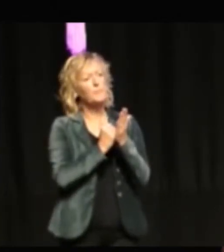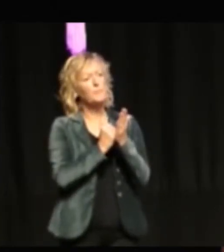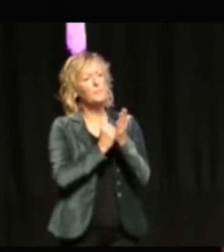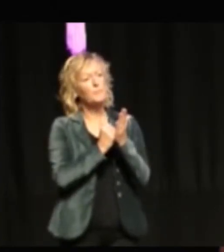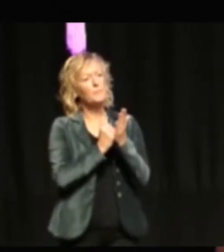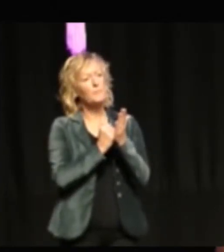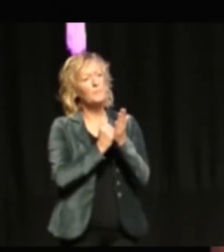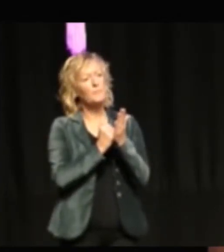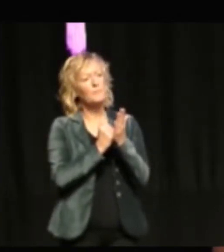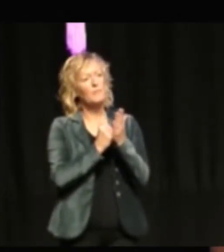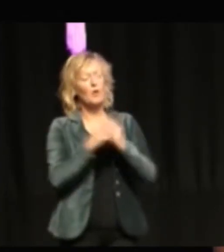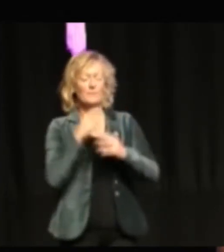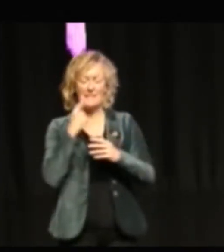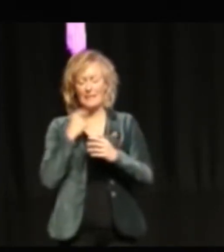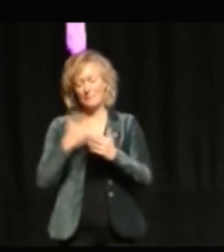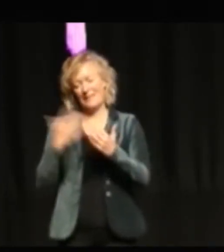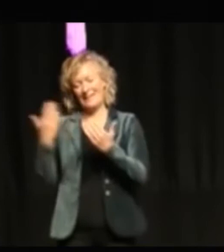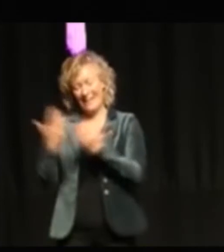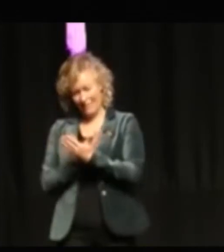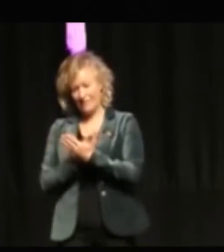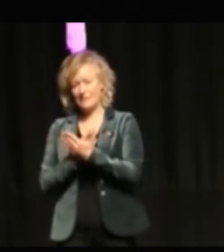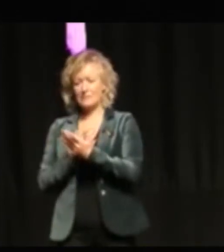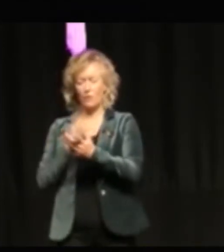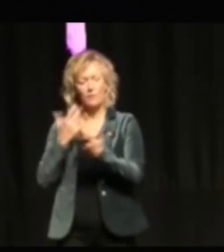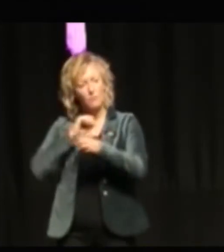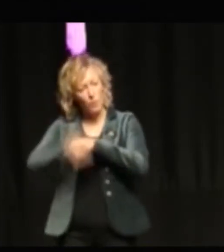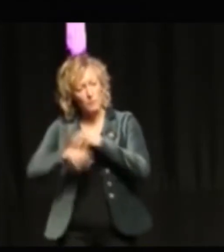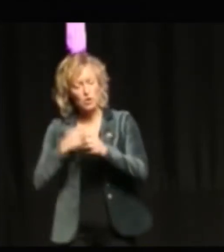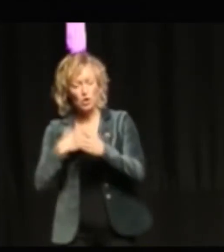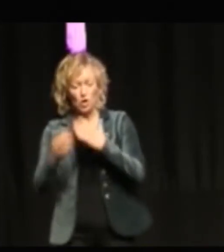The state's obligation, especially when it comes to all those